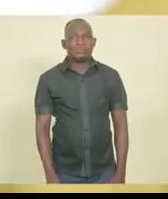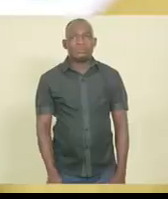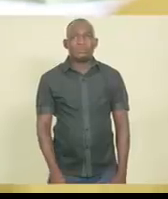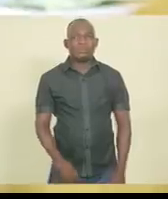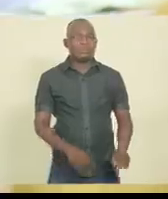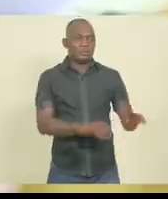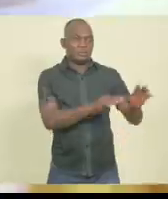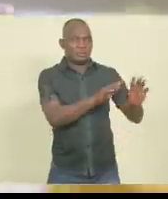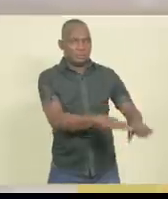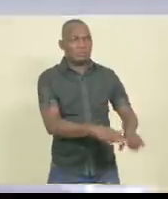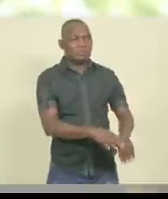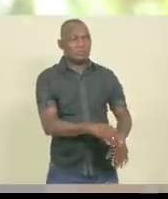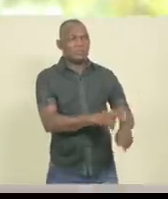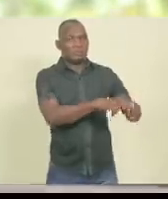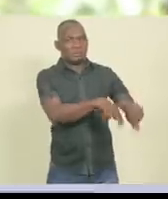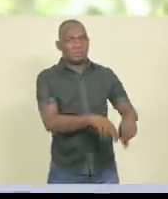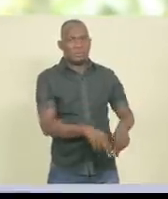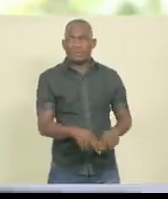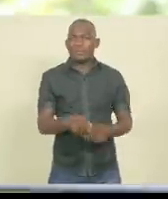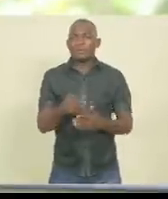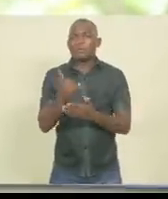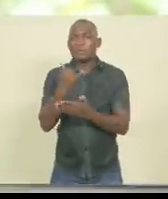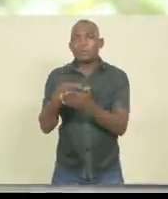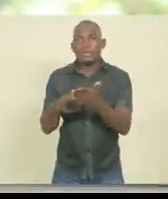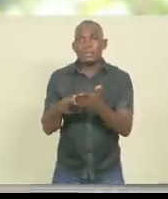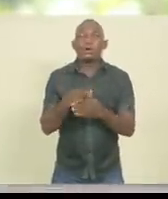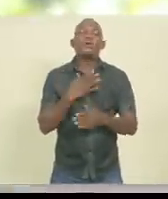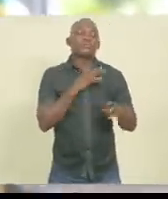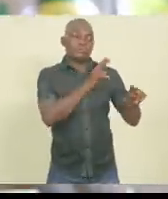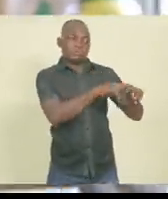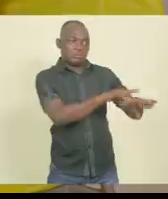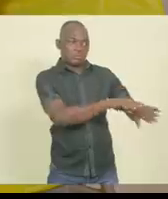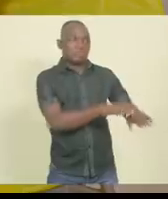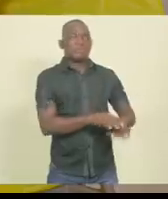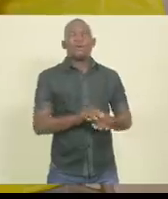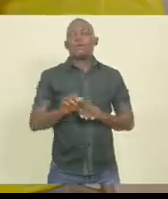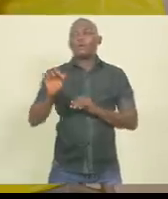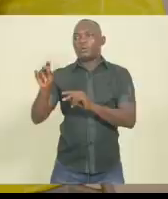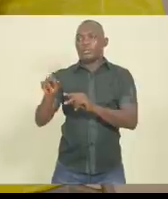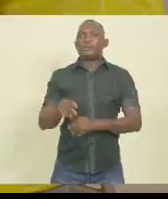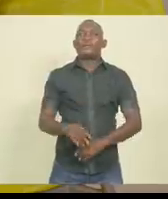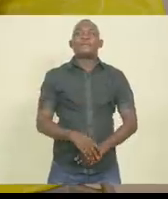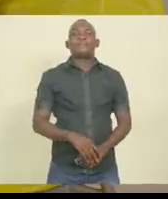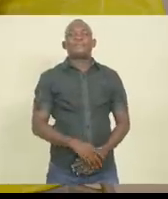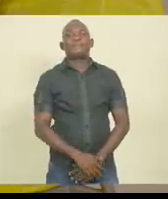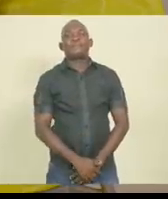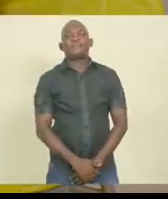What? Sit down. Is anything the matter? No, sit down. Okay.